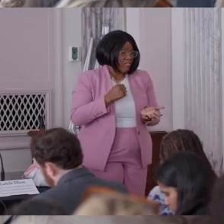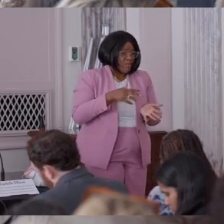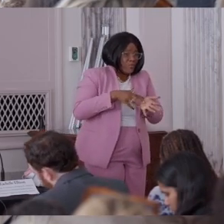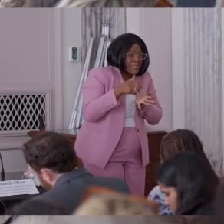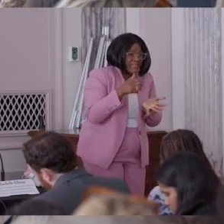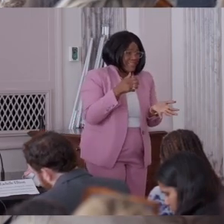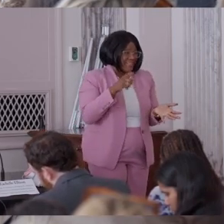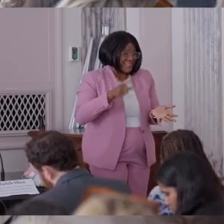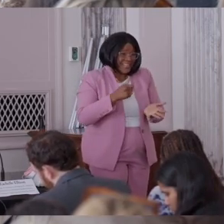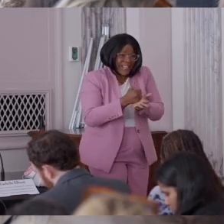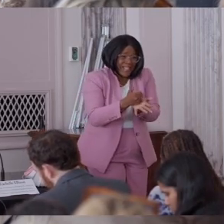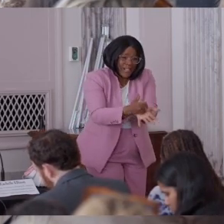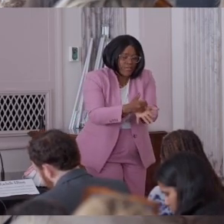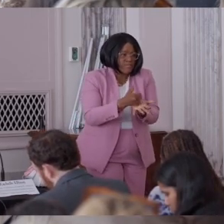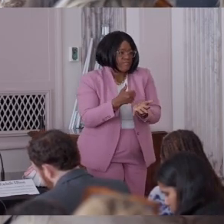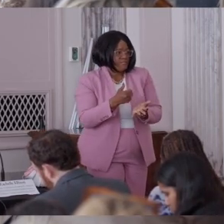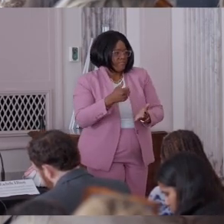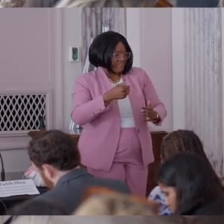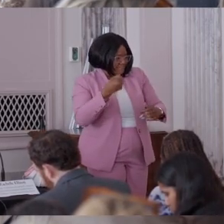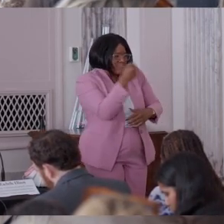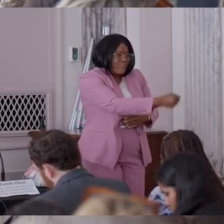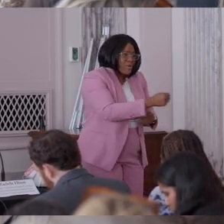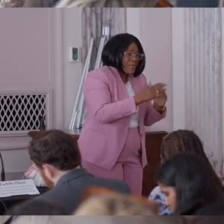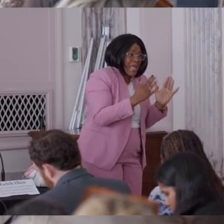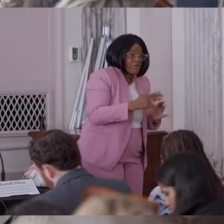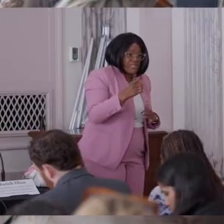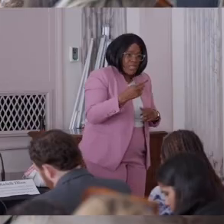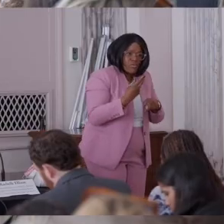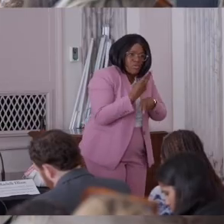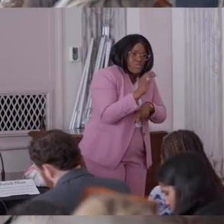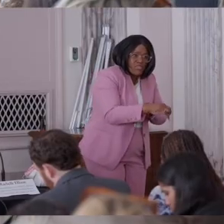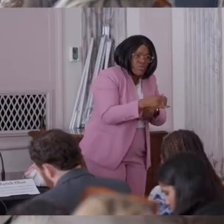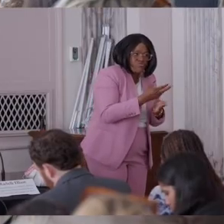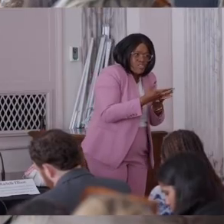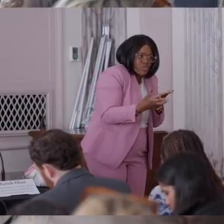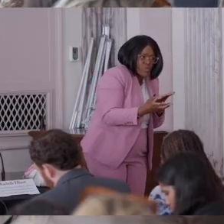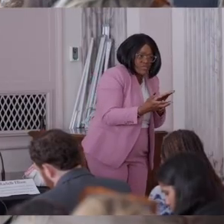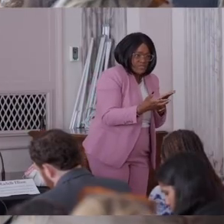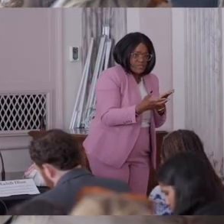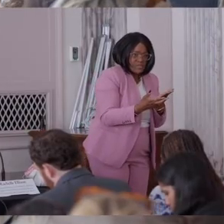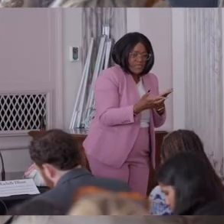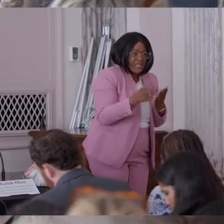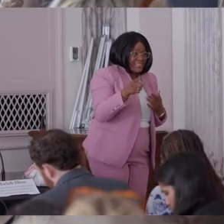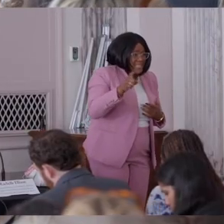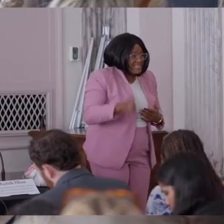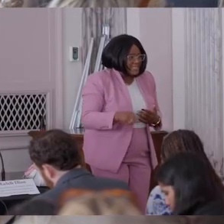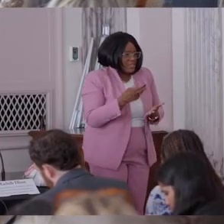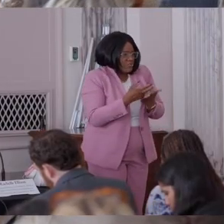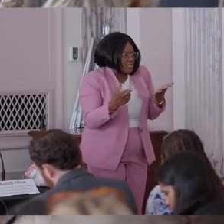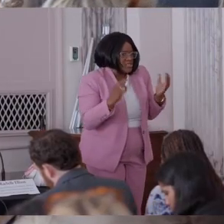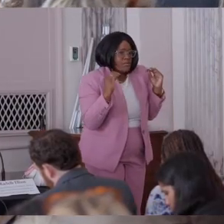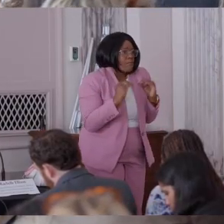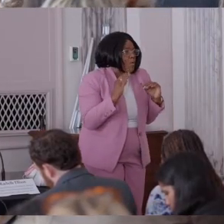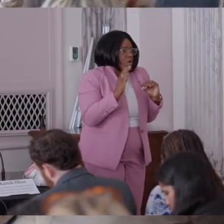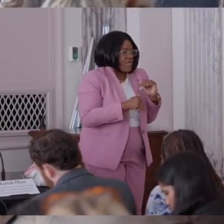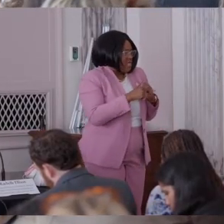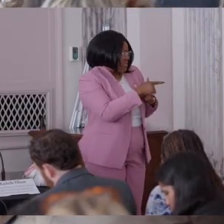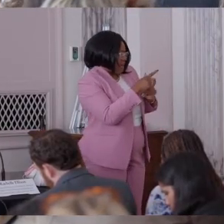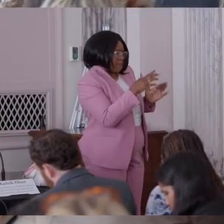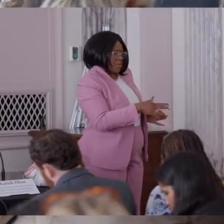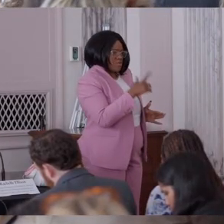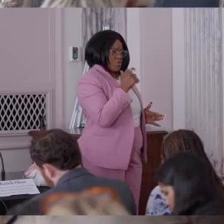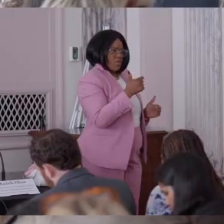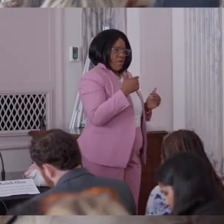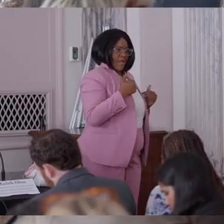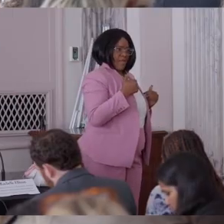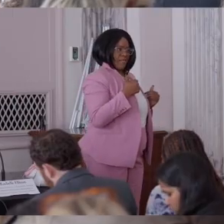into housing because they were using housing resources at a far greater level